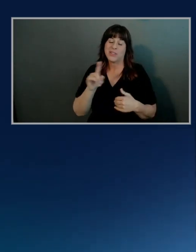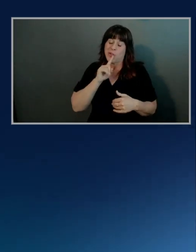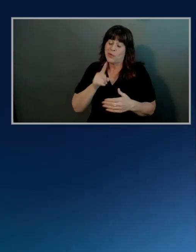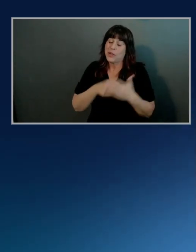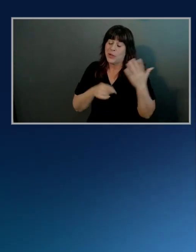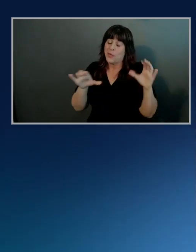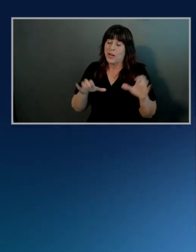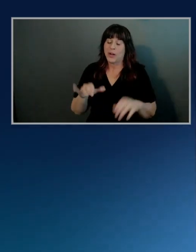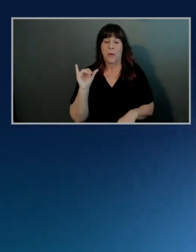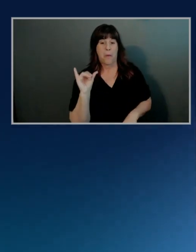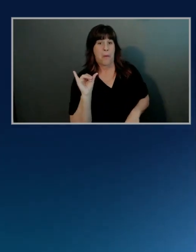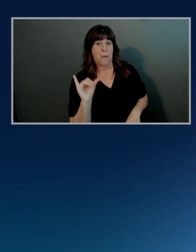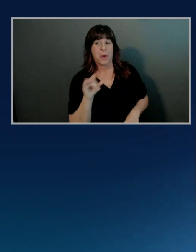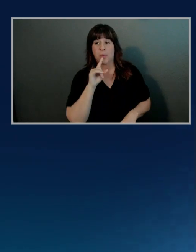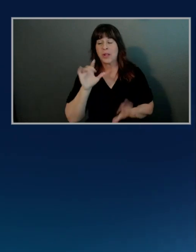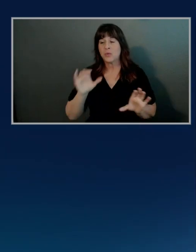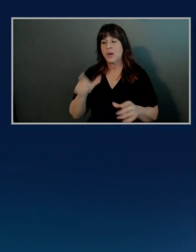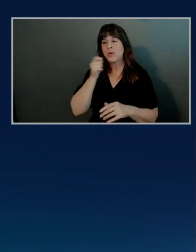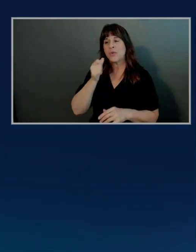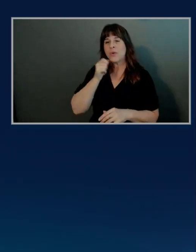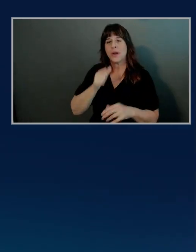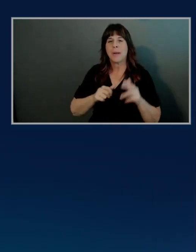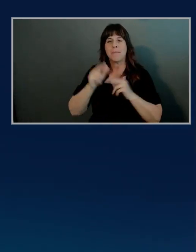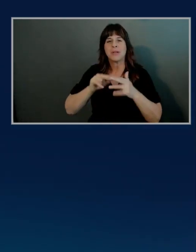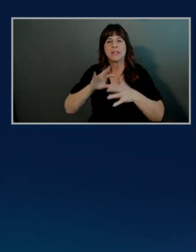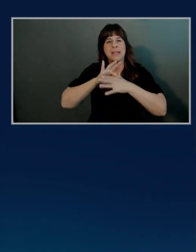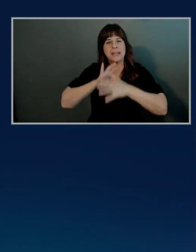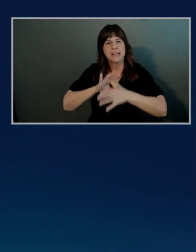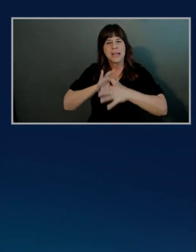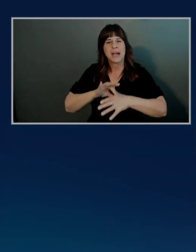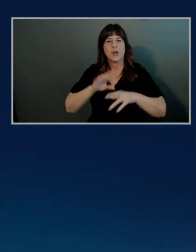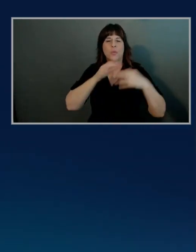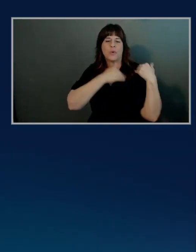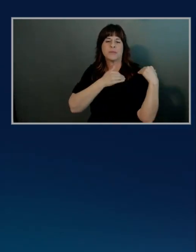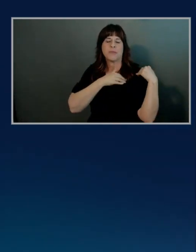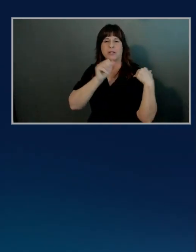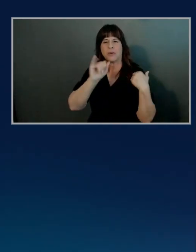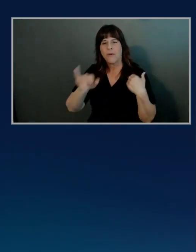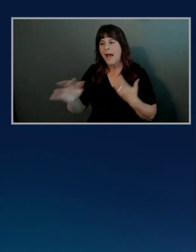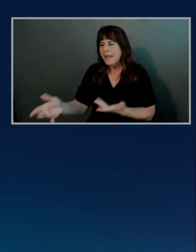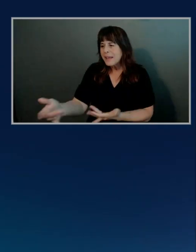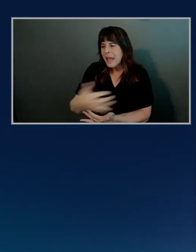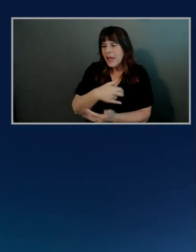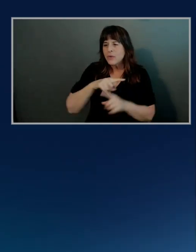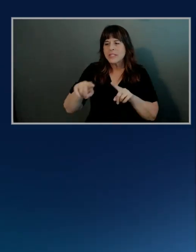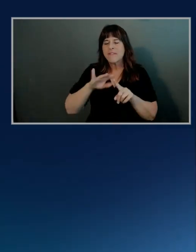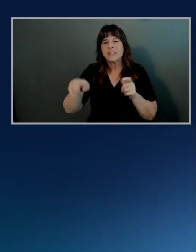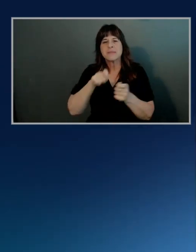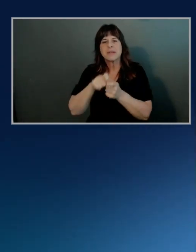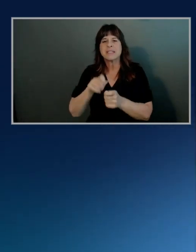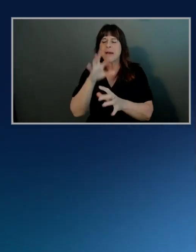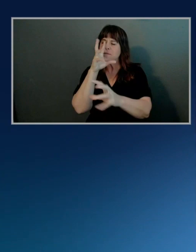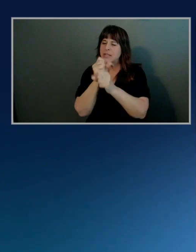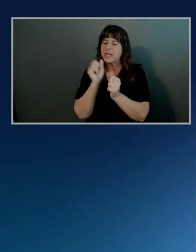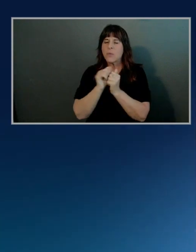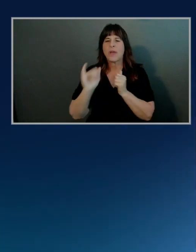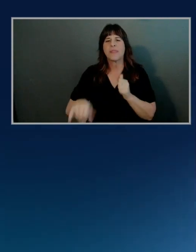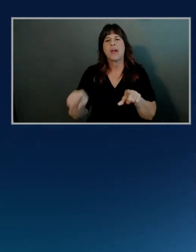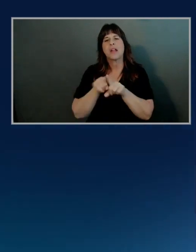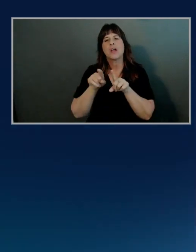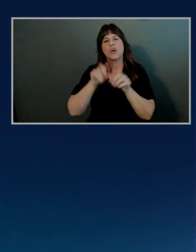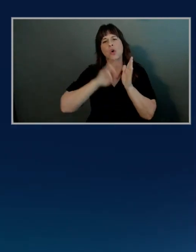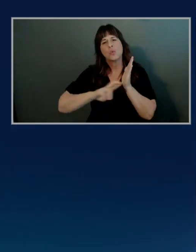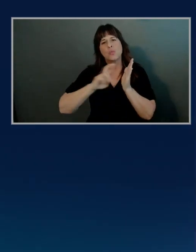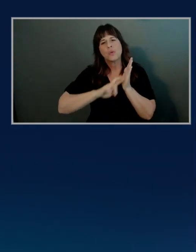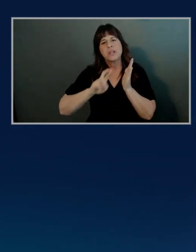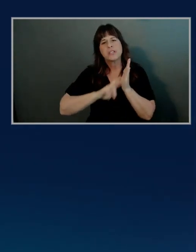on a daily basis, basically building content on responsible AI. Guardrails in particular is something that I'm very fascinated by, and also research on fairness